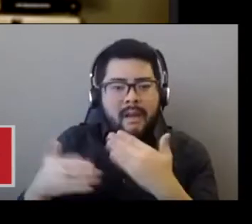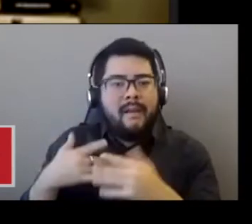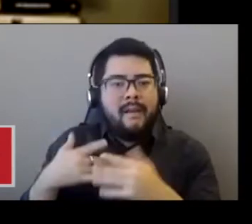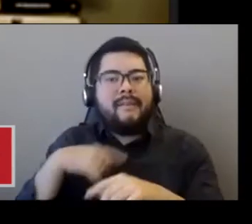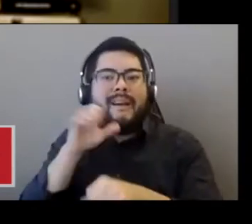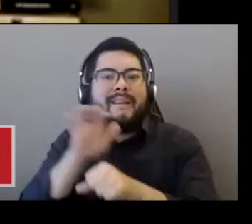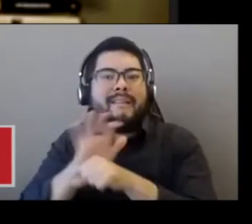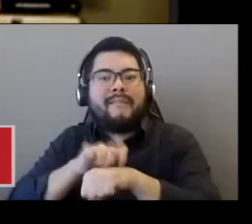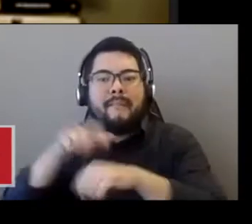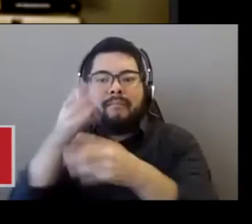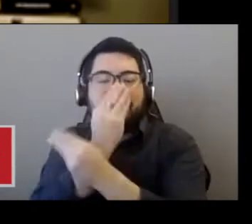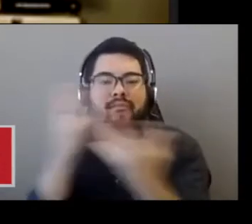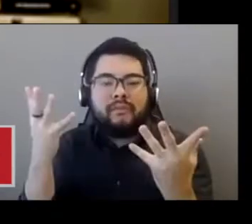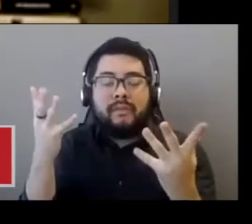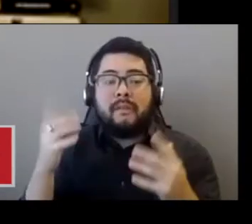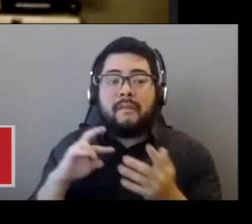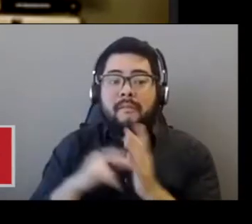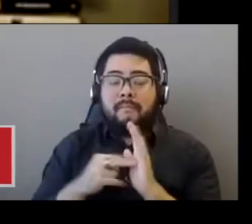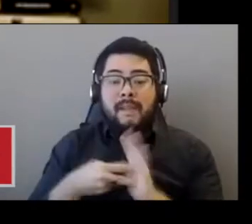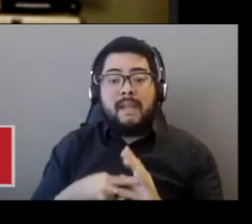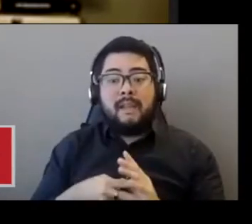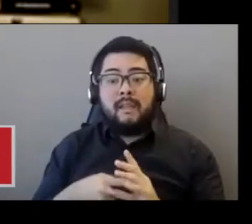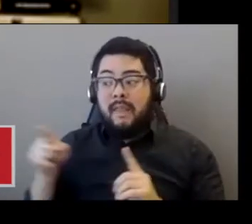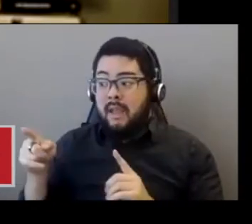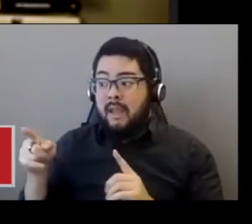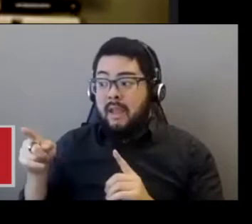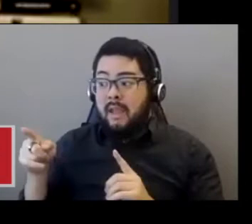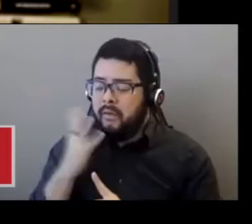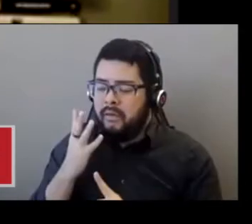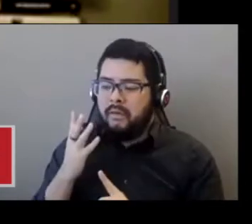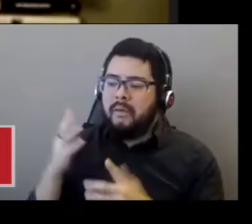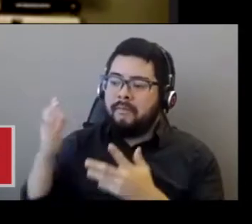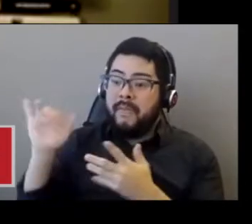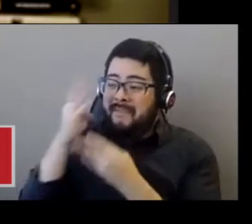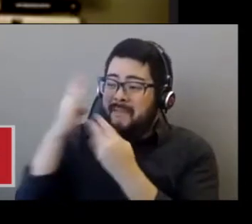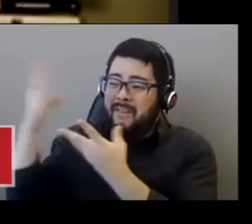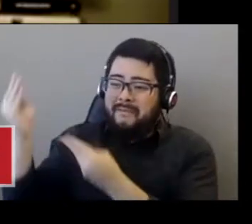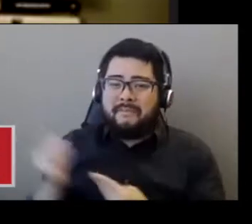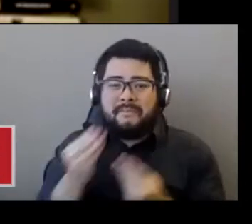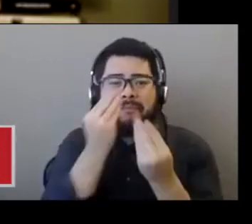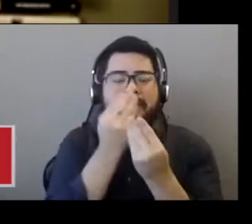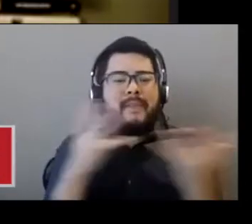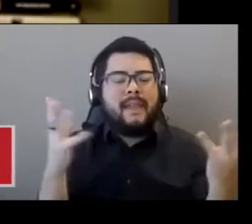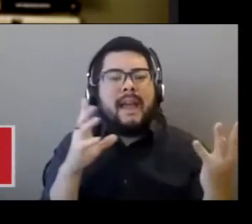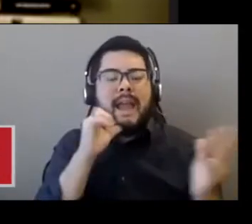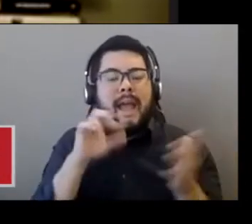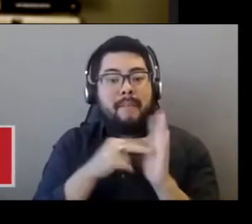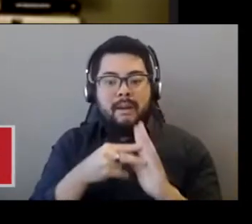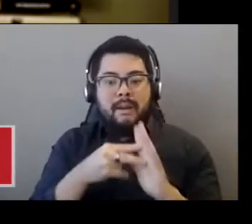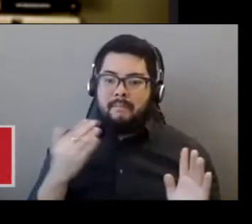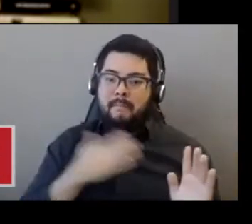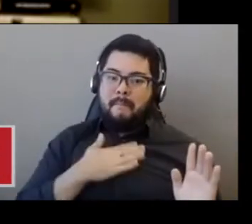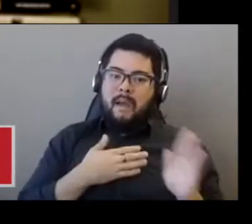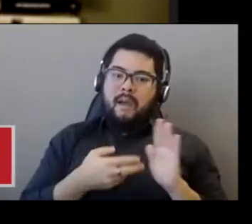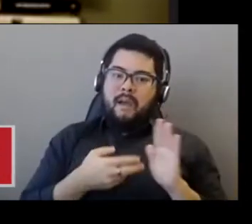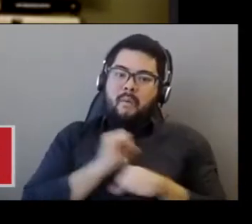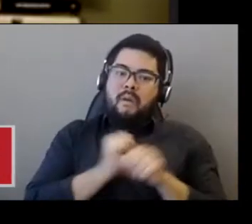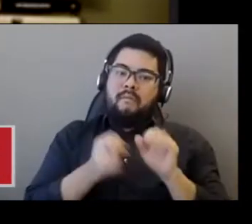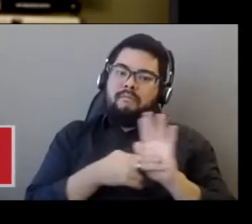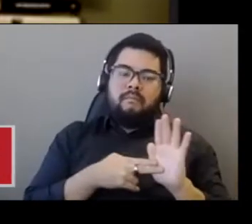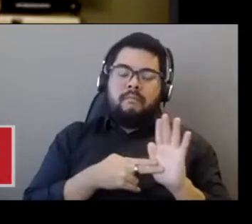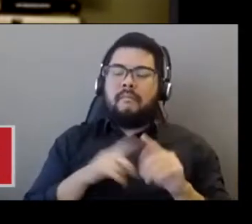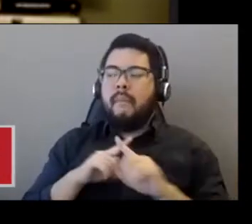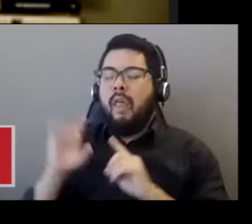there and tell people what we're saying. Not go out there and speak for us, but tell people what we're saying. And that's the